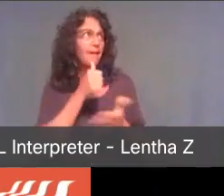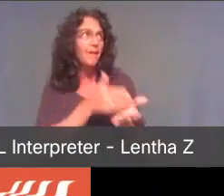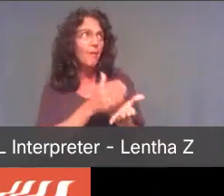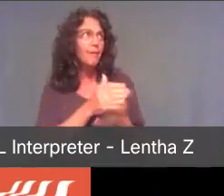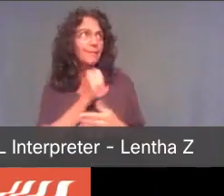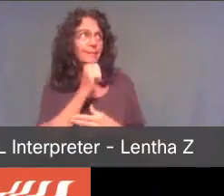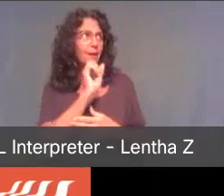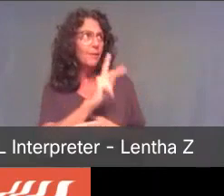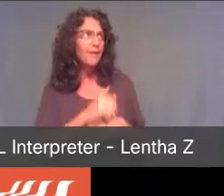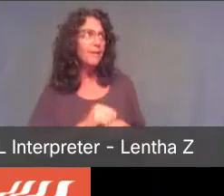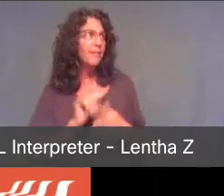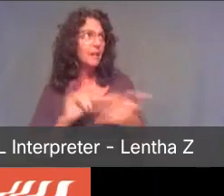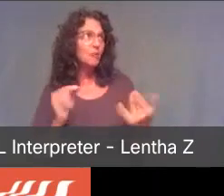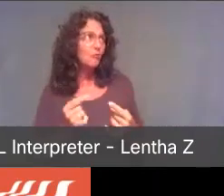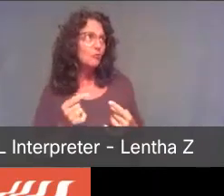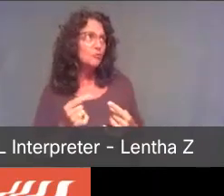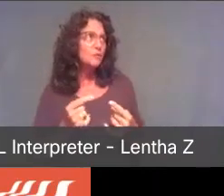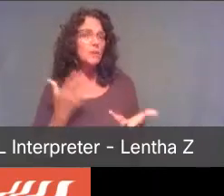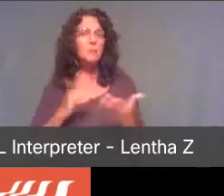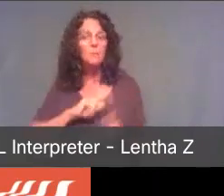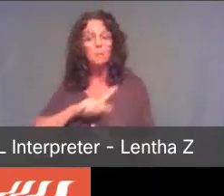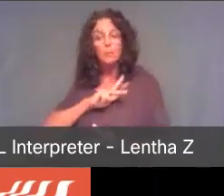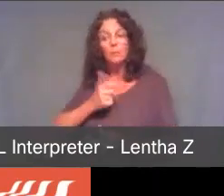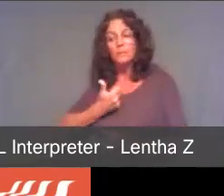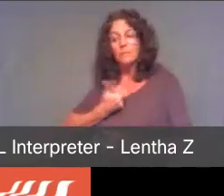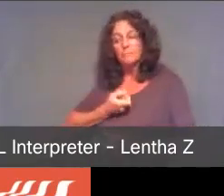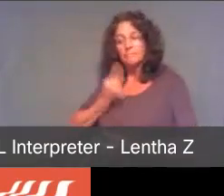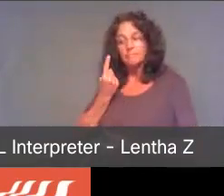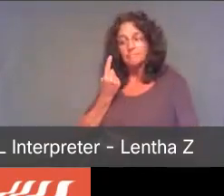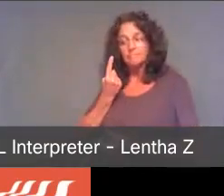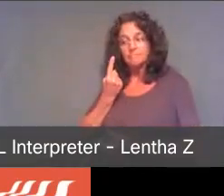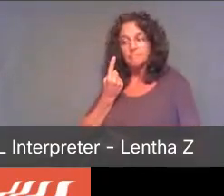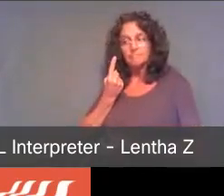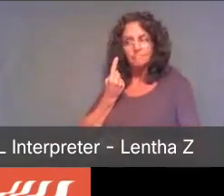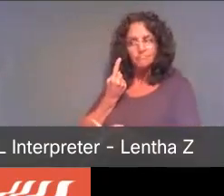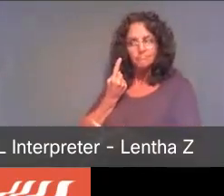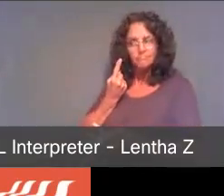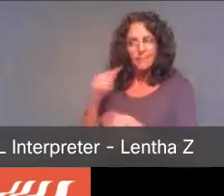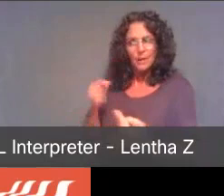harmful to people, even if maybe we don't personally understand that sort of harm.